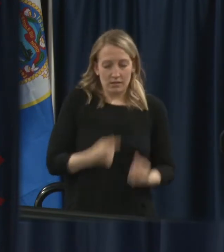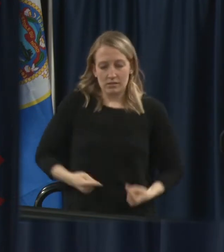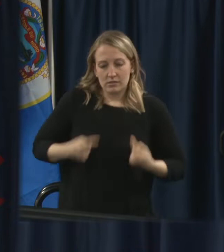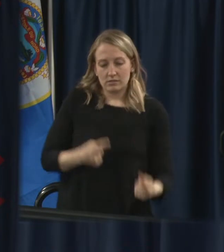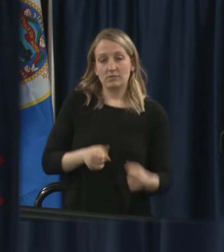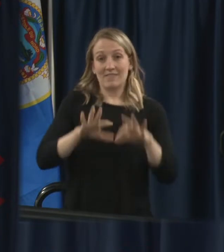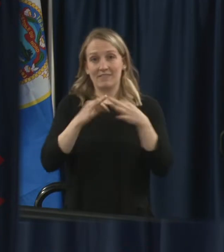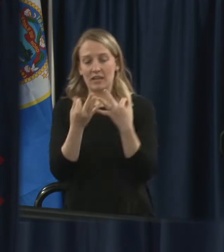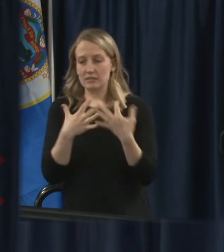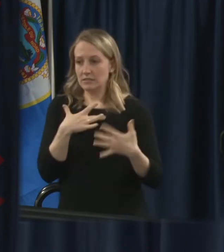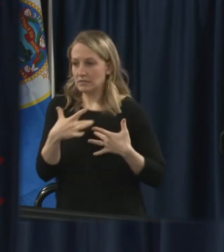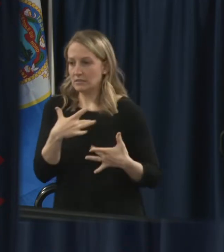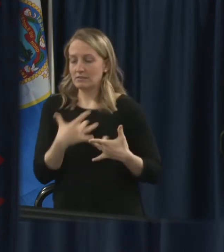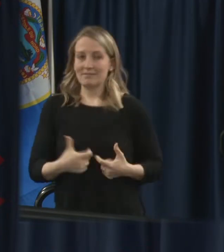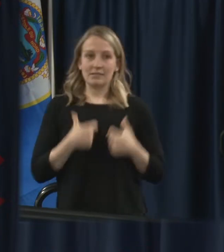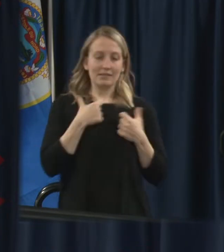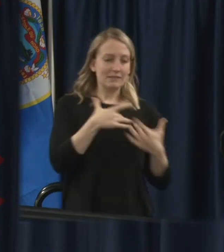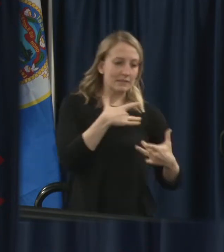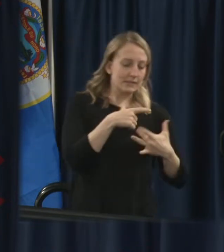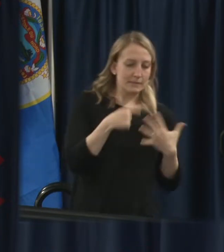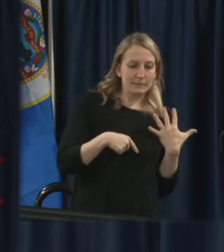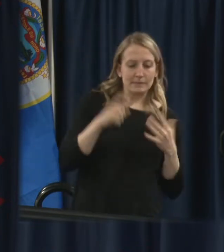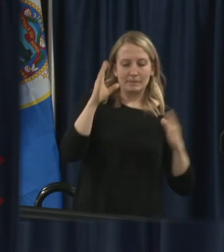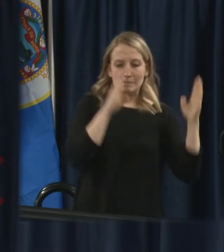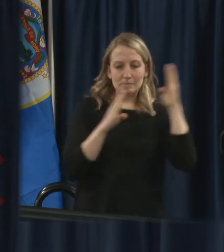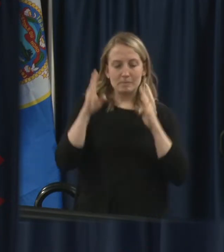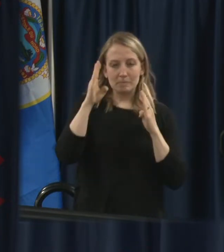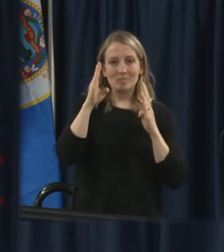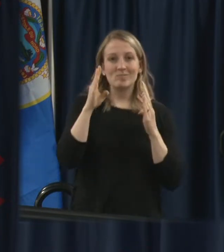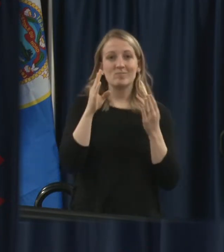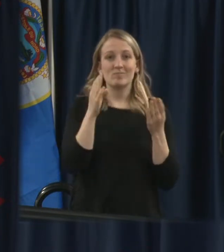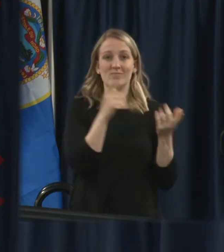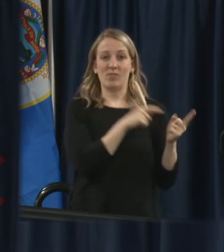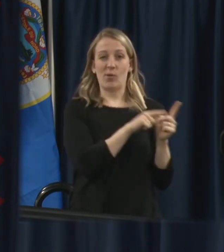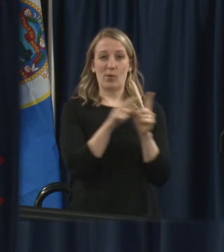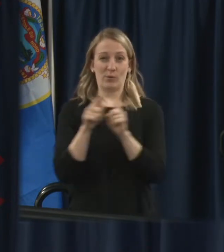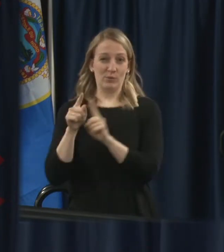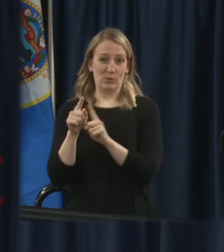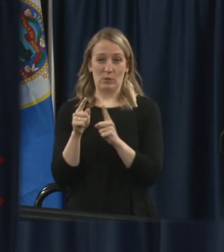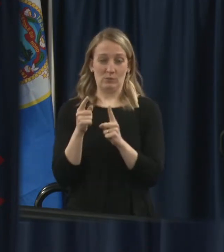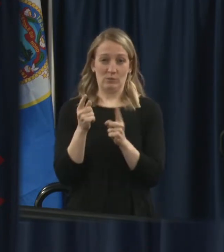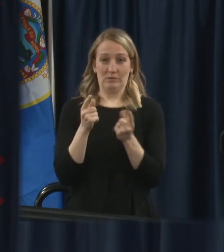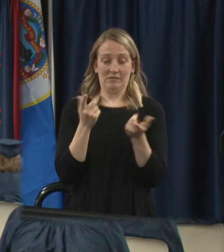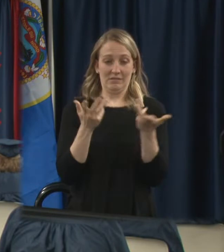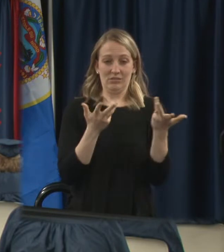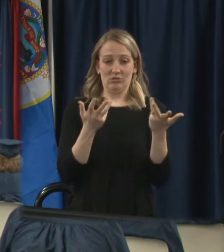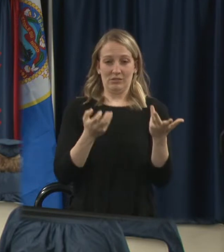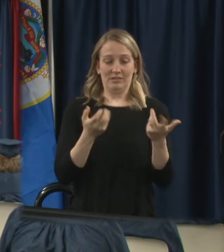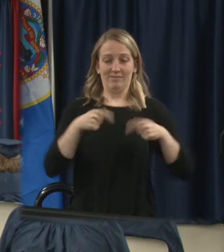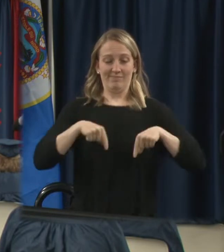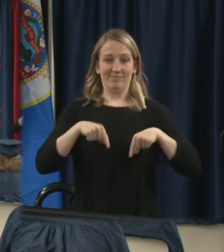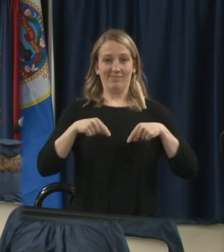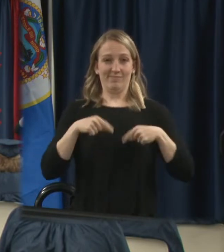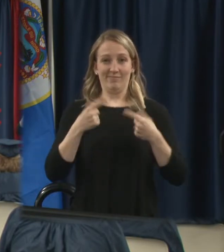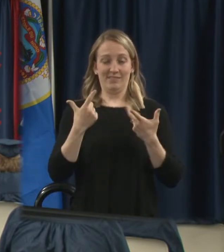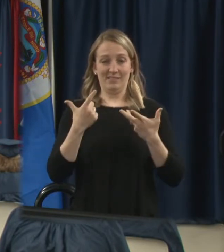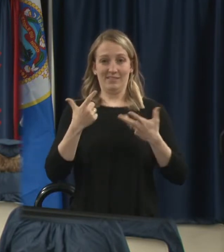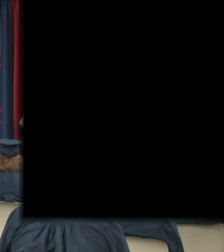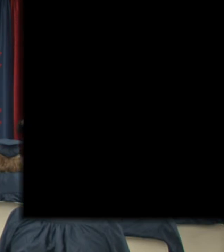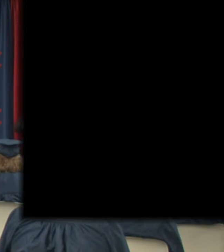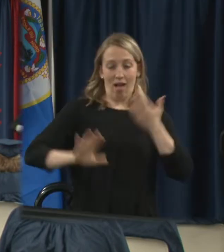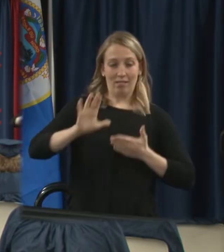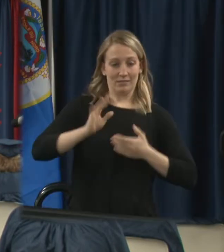about your families. You've worried about life. And you've dealt with the very complicated emotions of this extraordinary